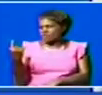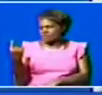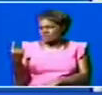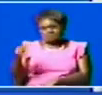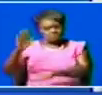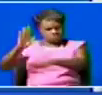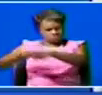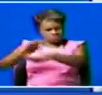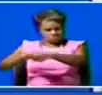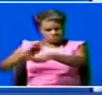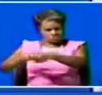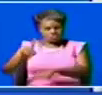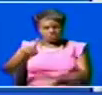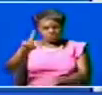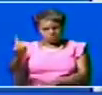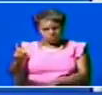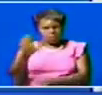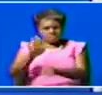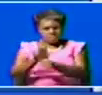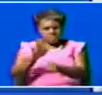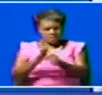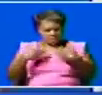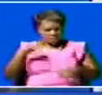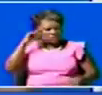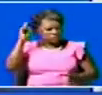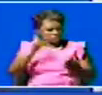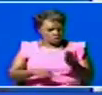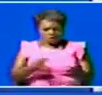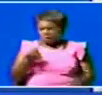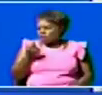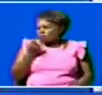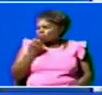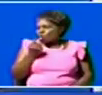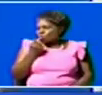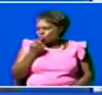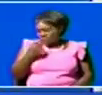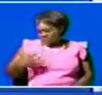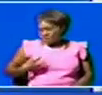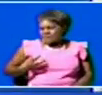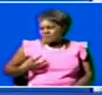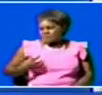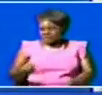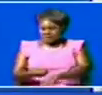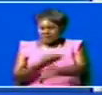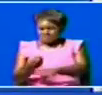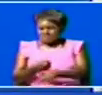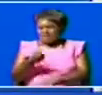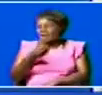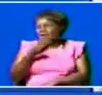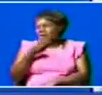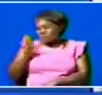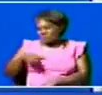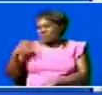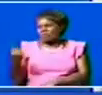That's a very good question. Mm-hmm. Most people think that breast cancer affects only women. But we have seen men who